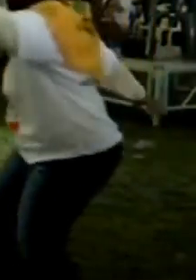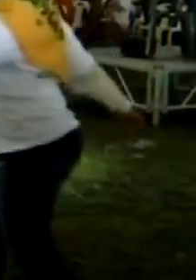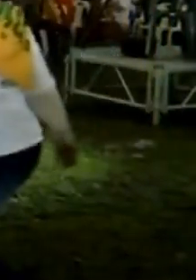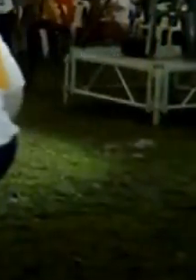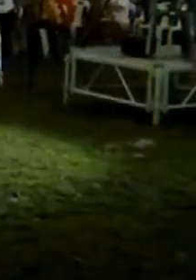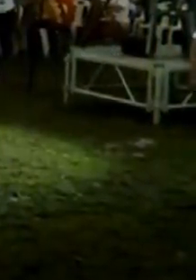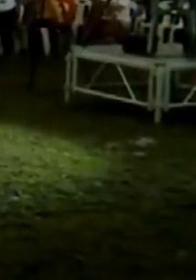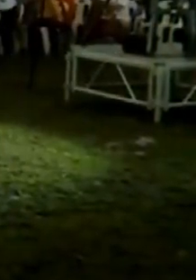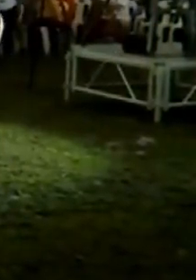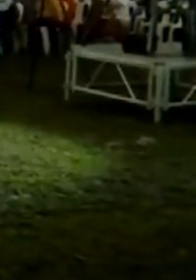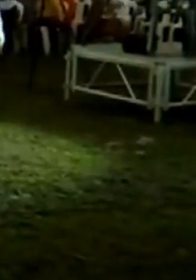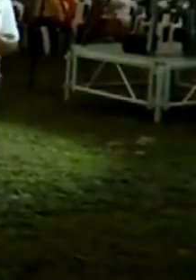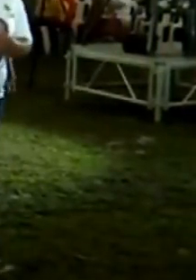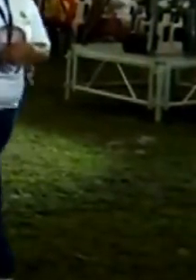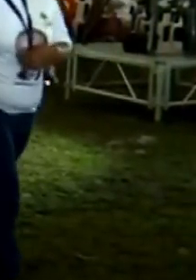Kawe tu!